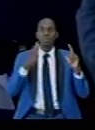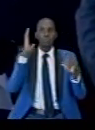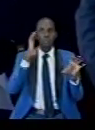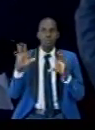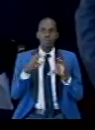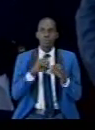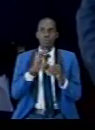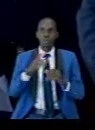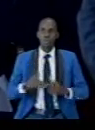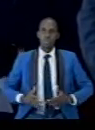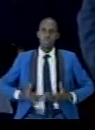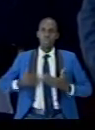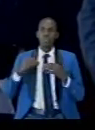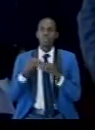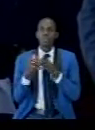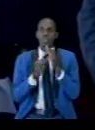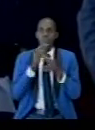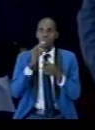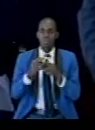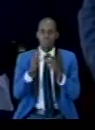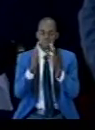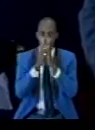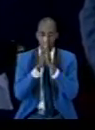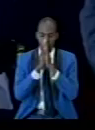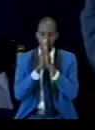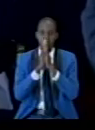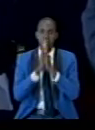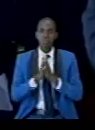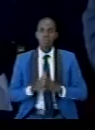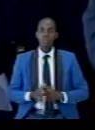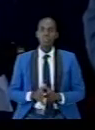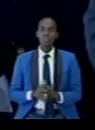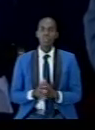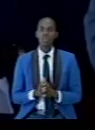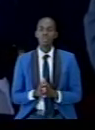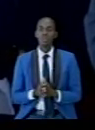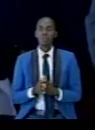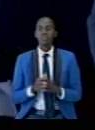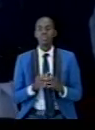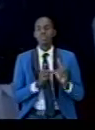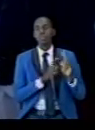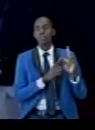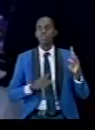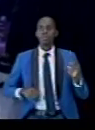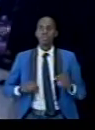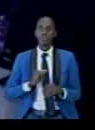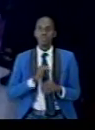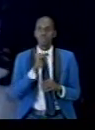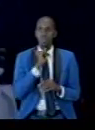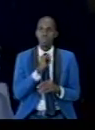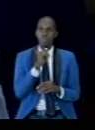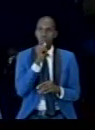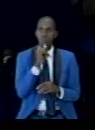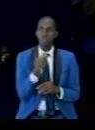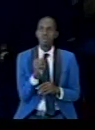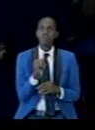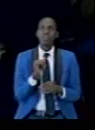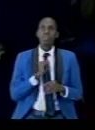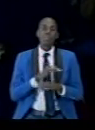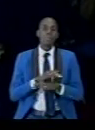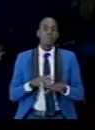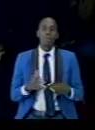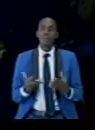name. Raise up your voice and talk to the Lord and say, Lord, here I am. I don't want to come